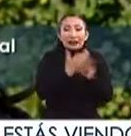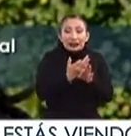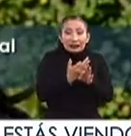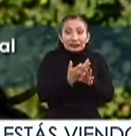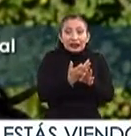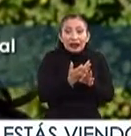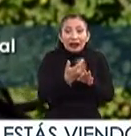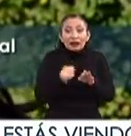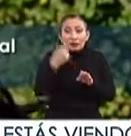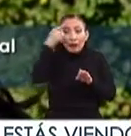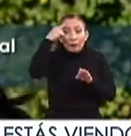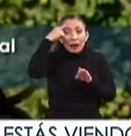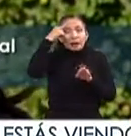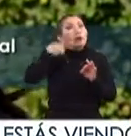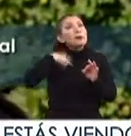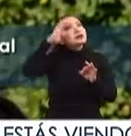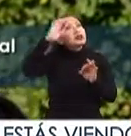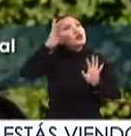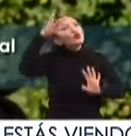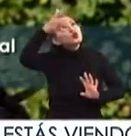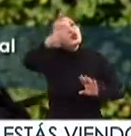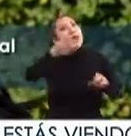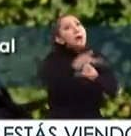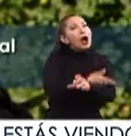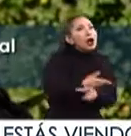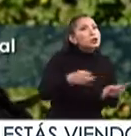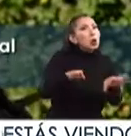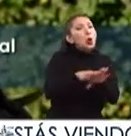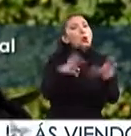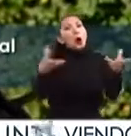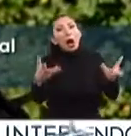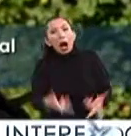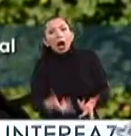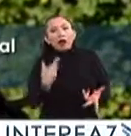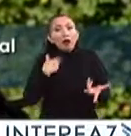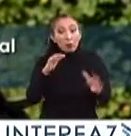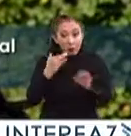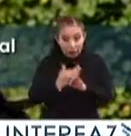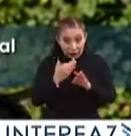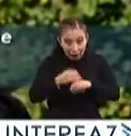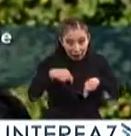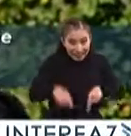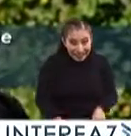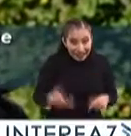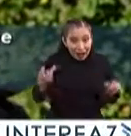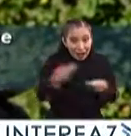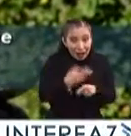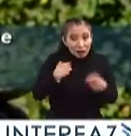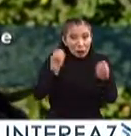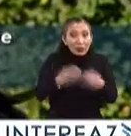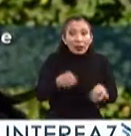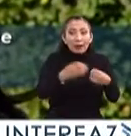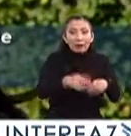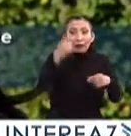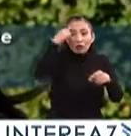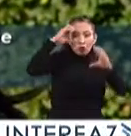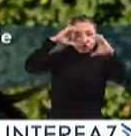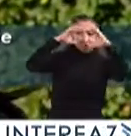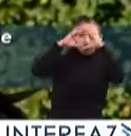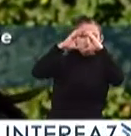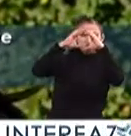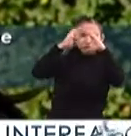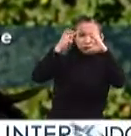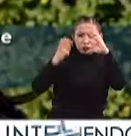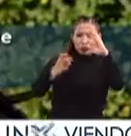that means not letting our mind wander to the future or replay the past. And what's interesting from a scientific perspective is